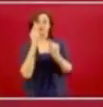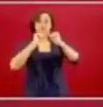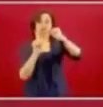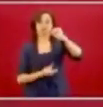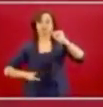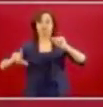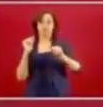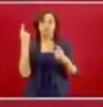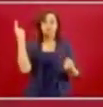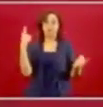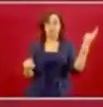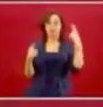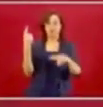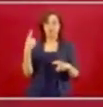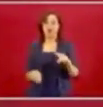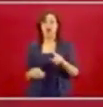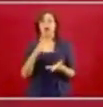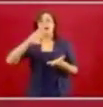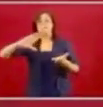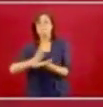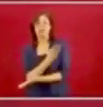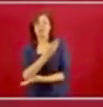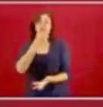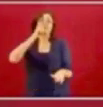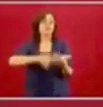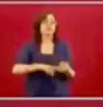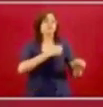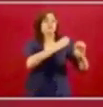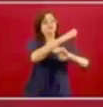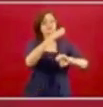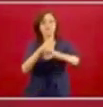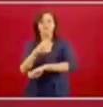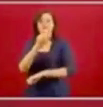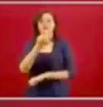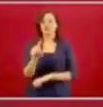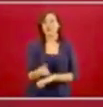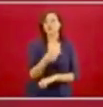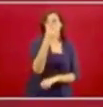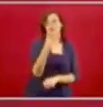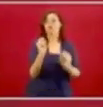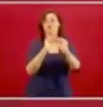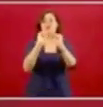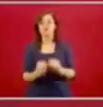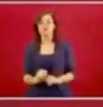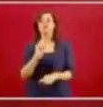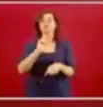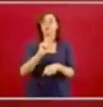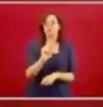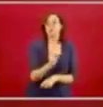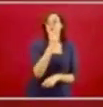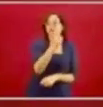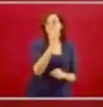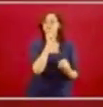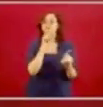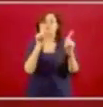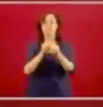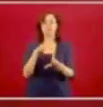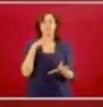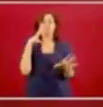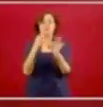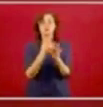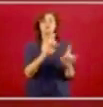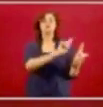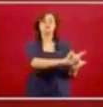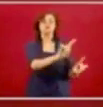health authorities. We have the Federal Ministry of Health, but we also have 32 local